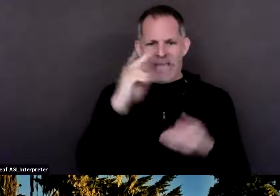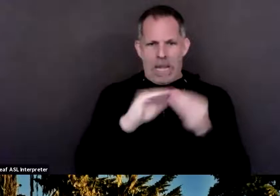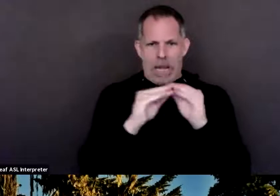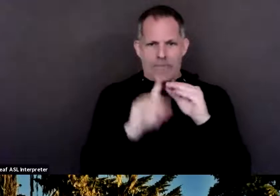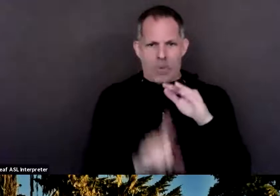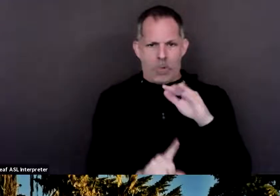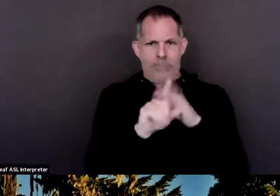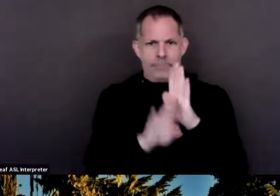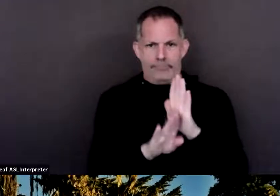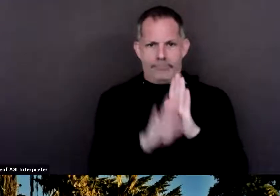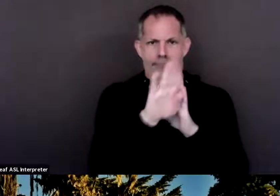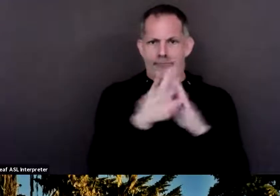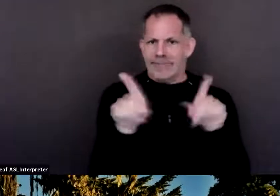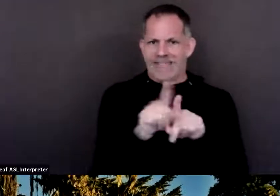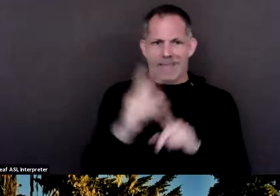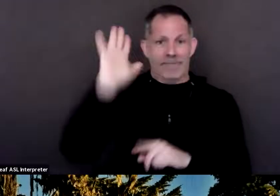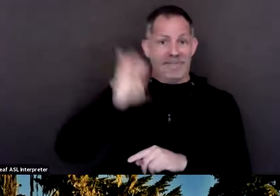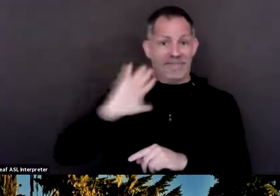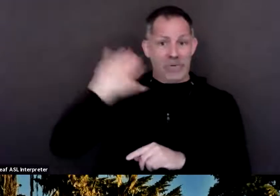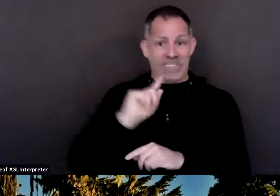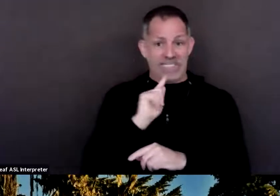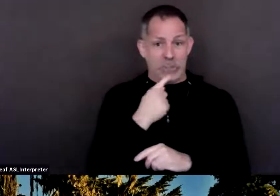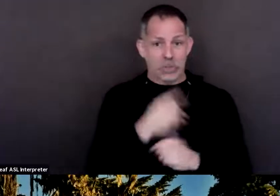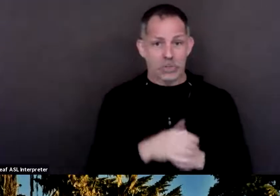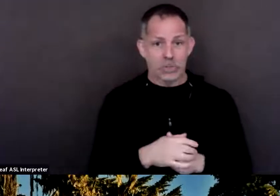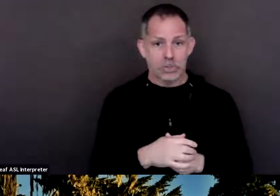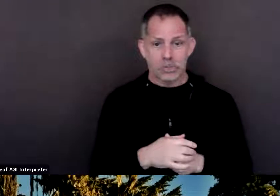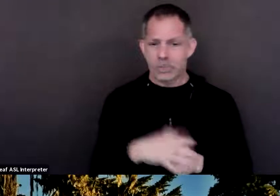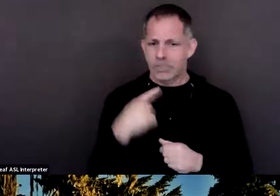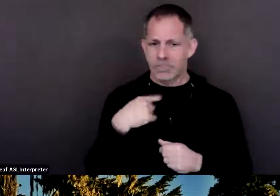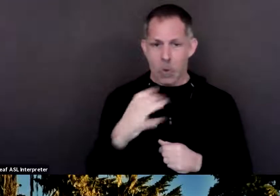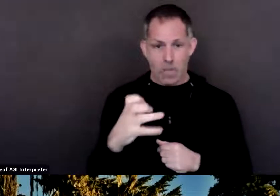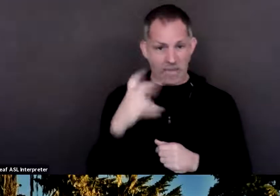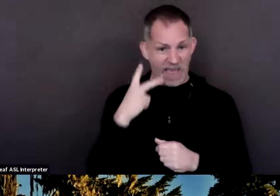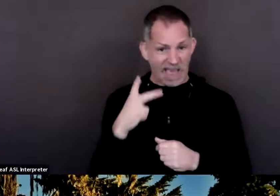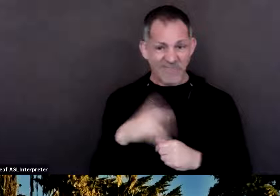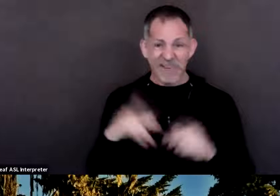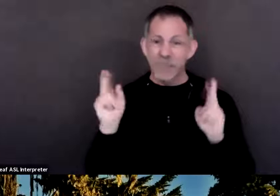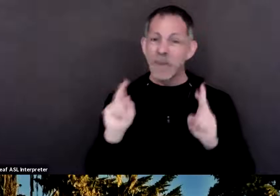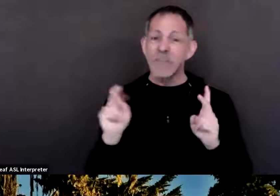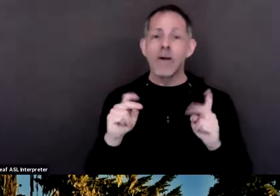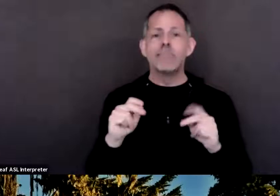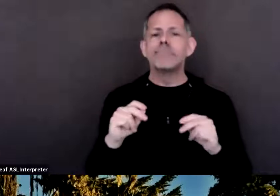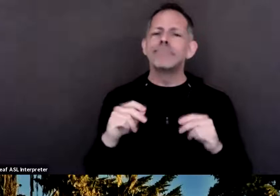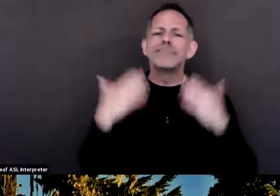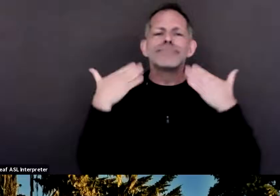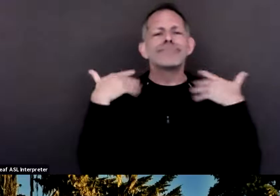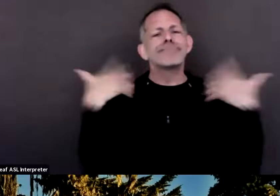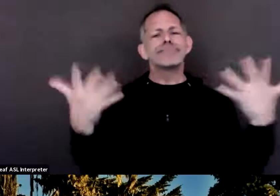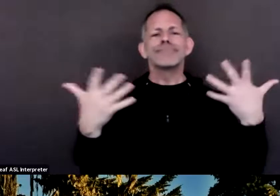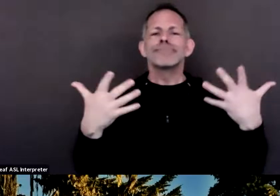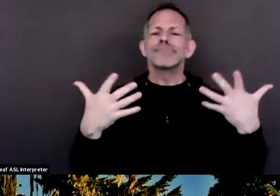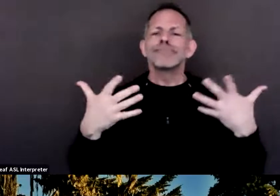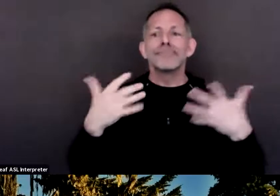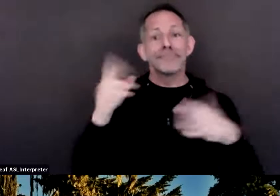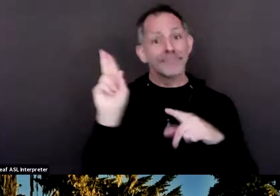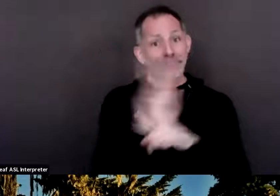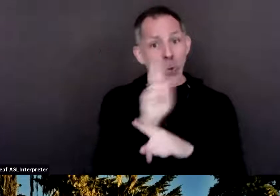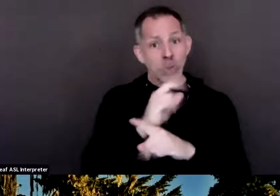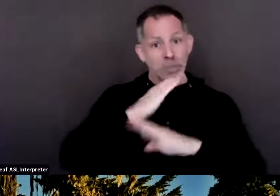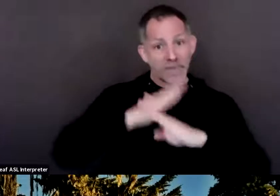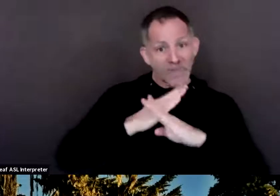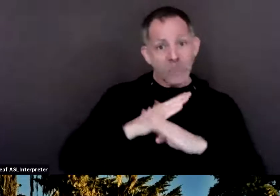and we can turn this around if people just take action, protect themselves, don't gather, particularly with groups